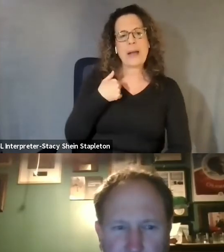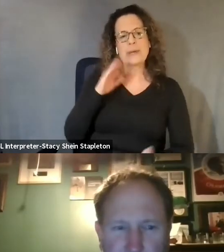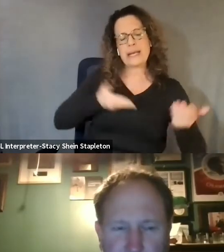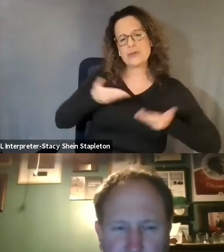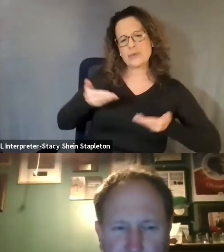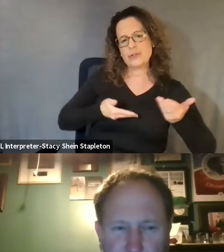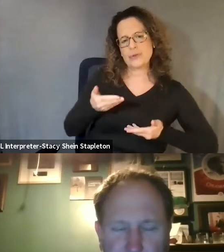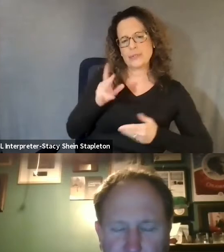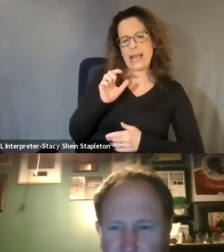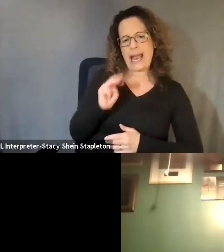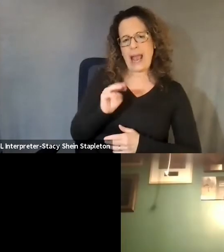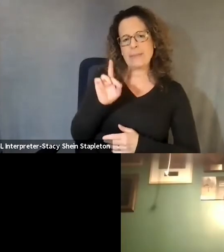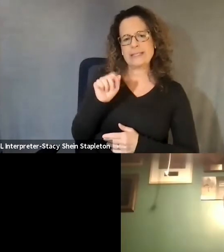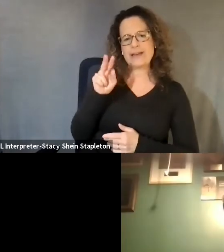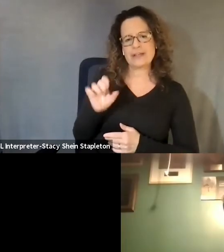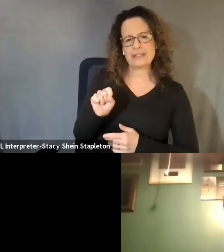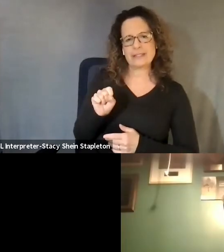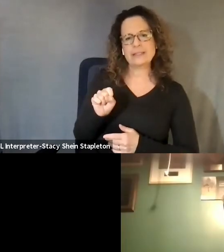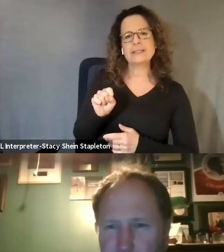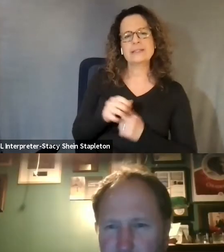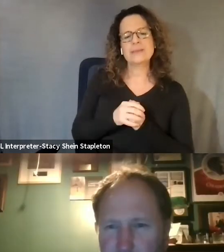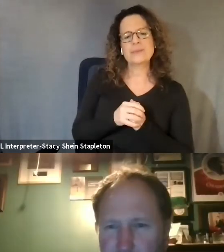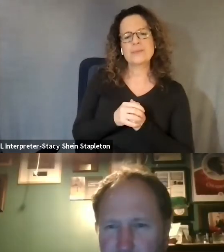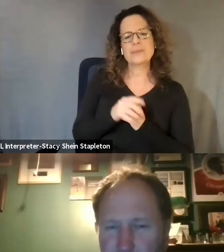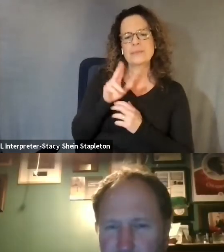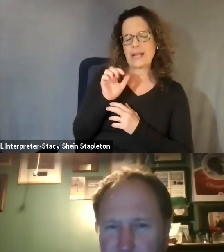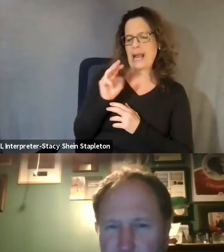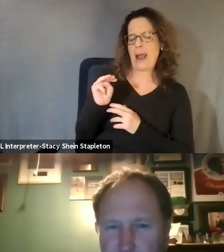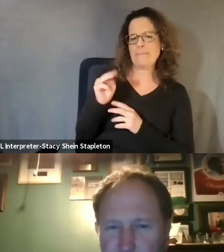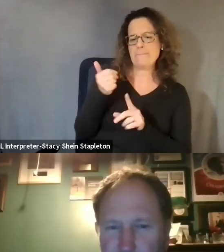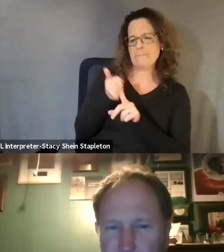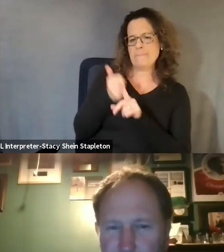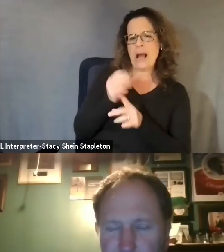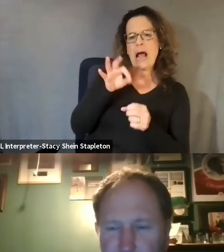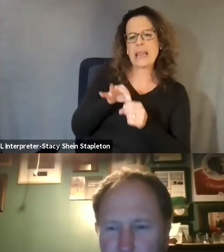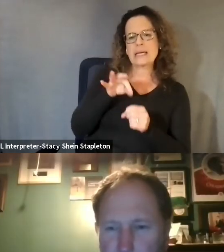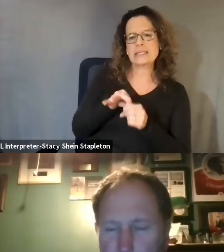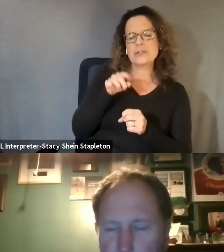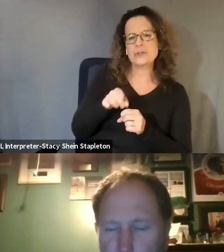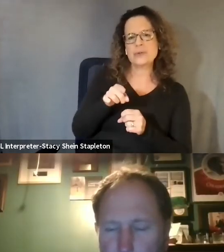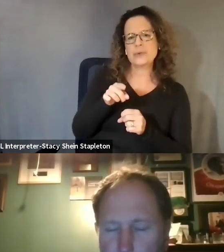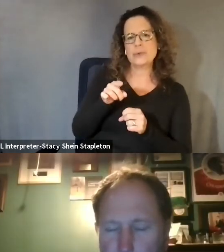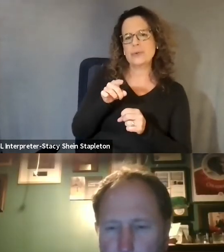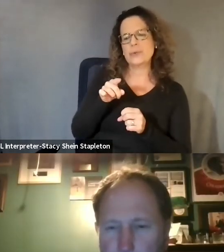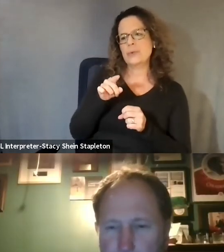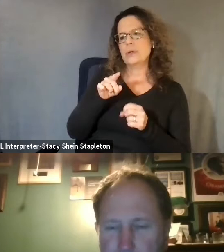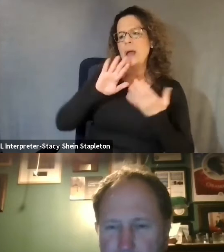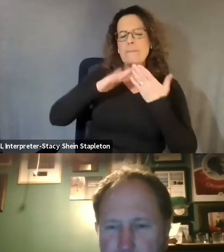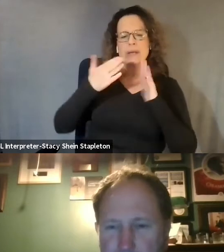introduce Cameron Davis. So Cameron was elected to the Metropolitan